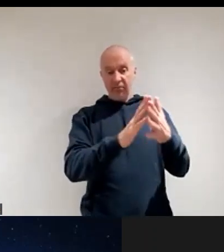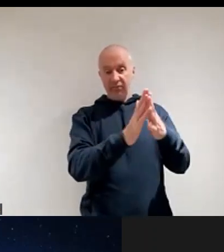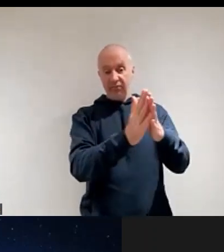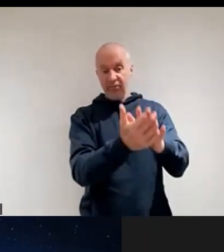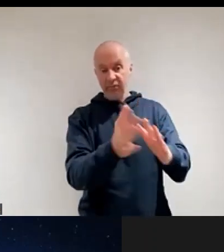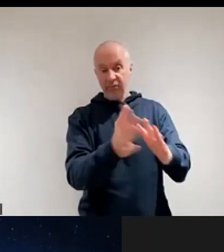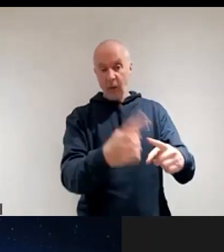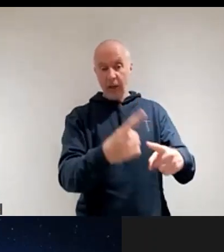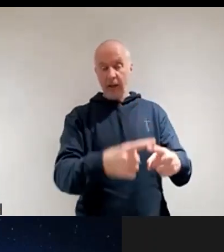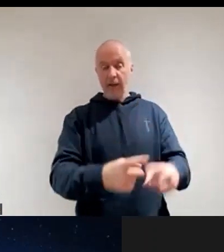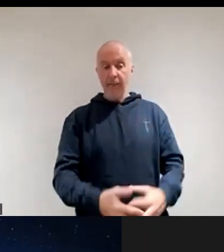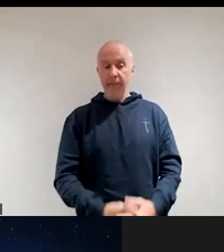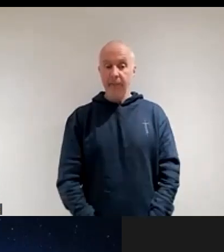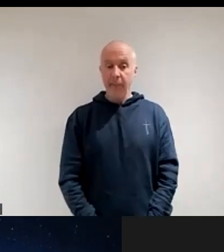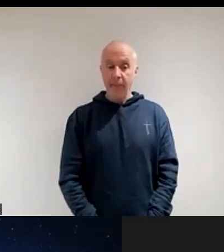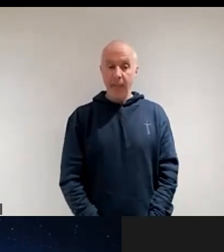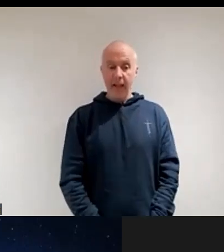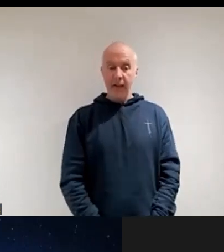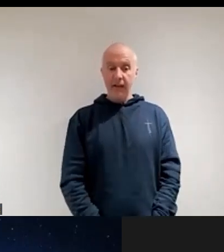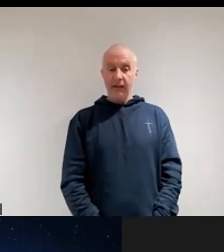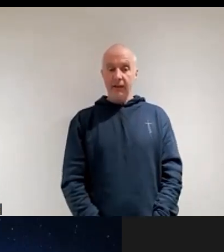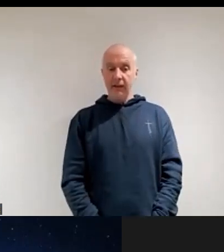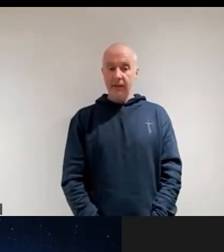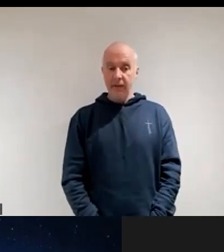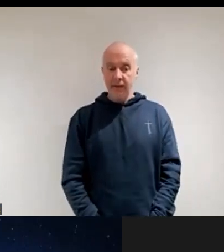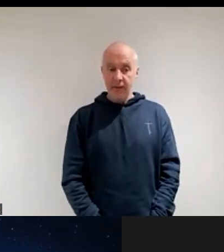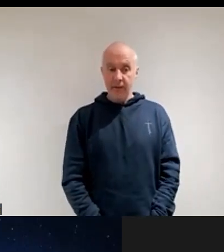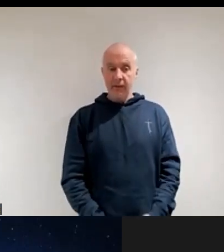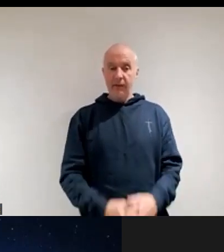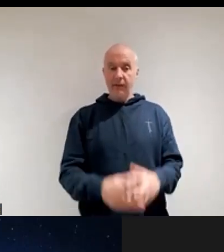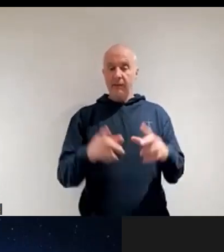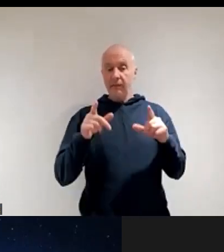assume that question has nothing to do with the recharge cycle of the battery in the